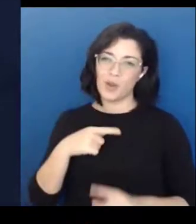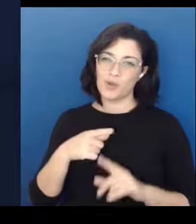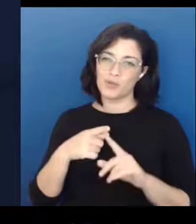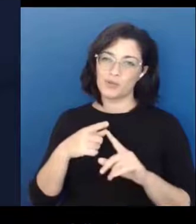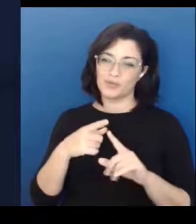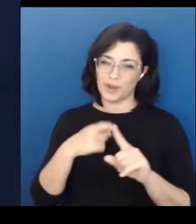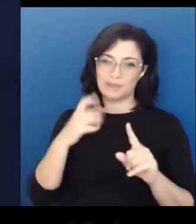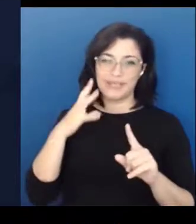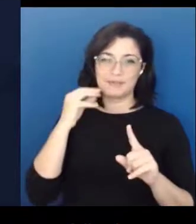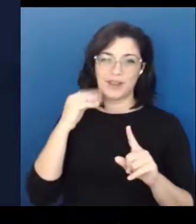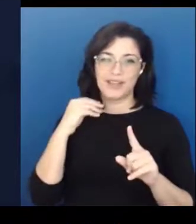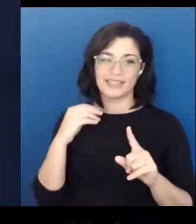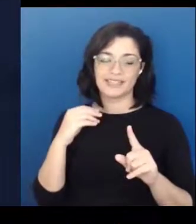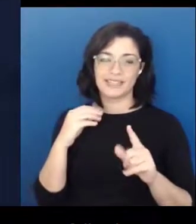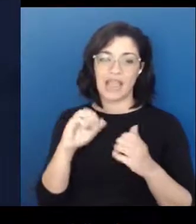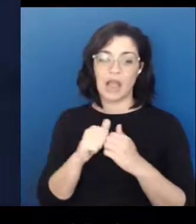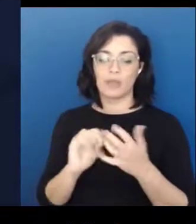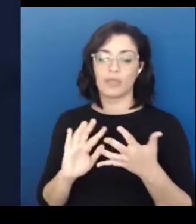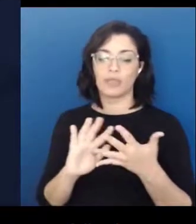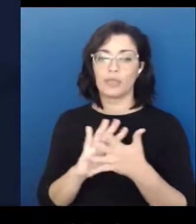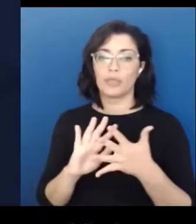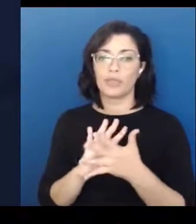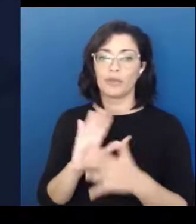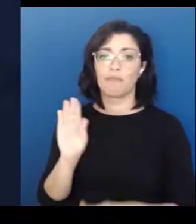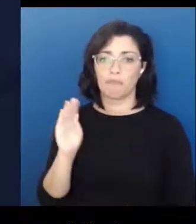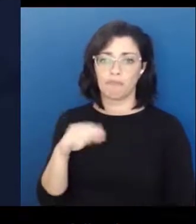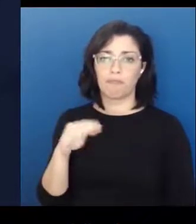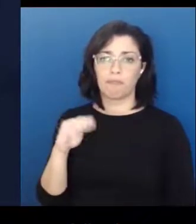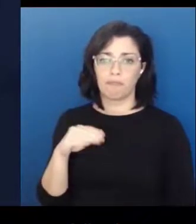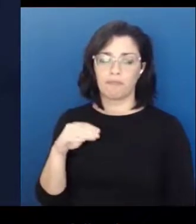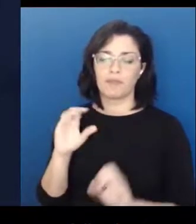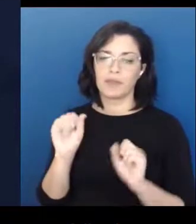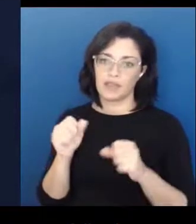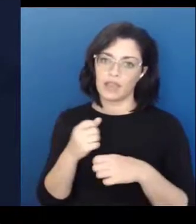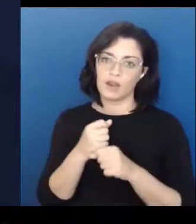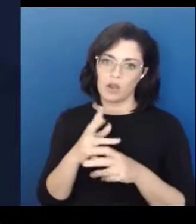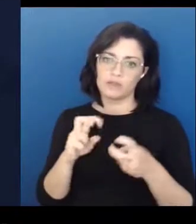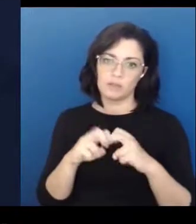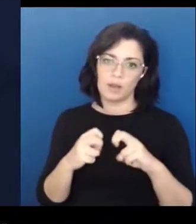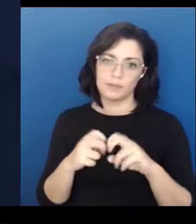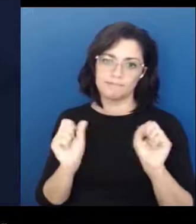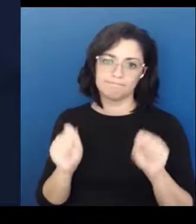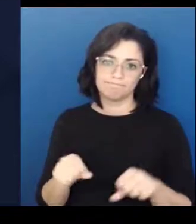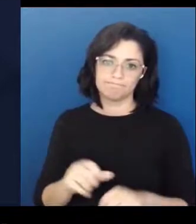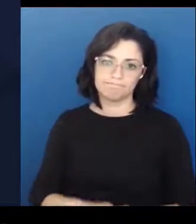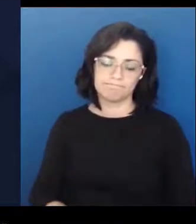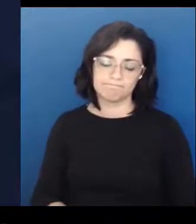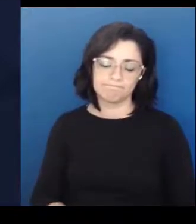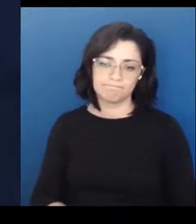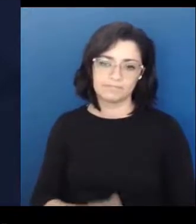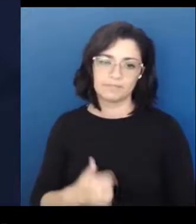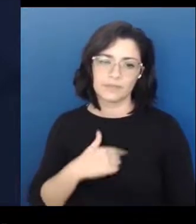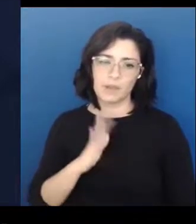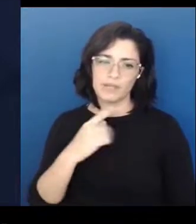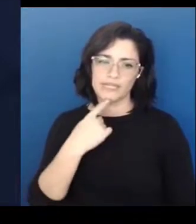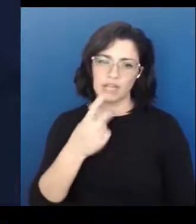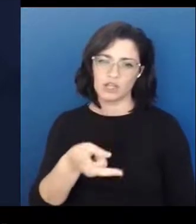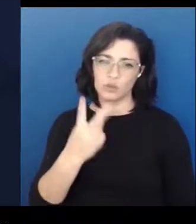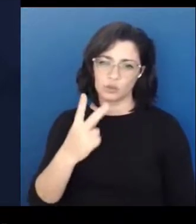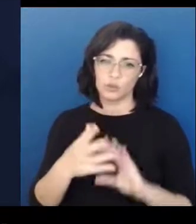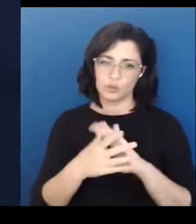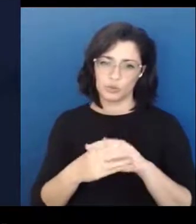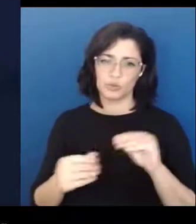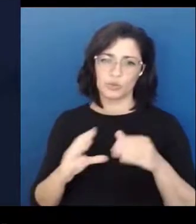can cause problems in your life. And I'm going to tell you two stories, a yes story and a no